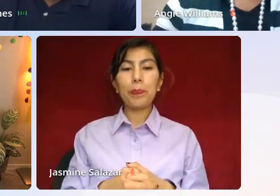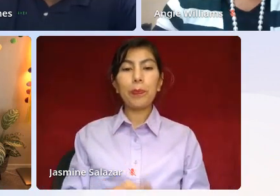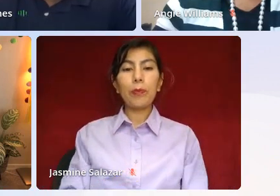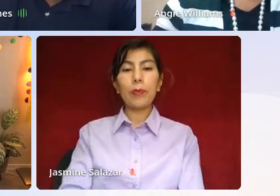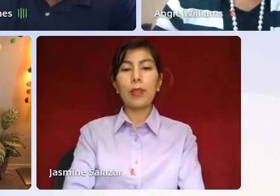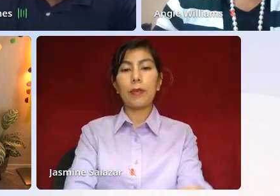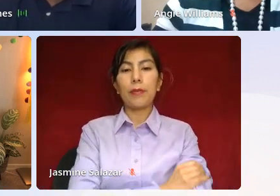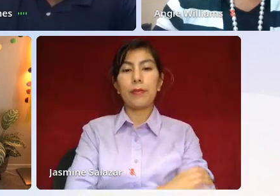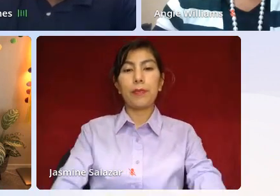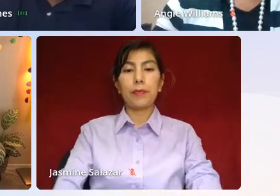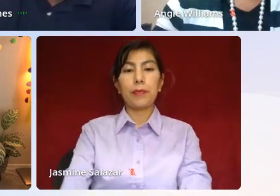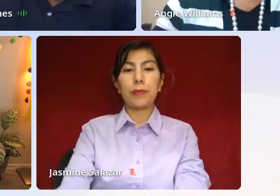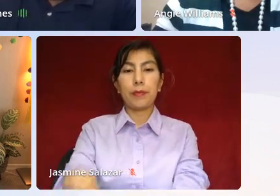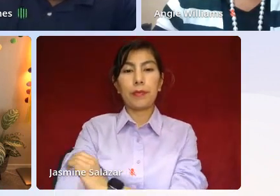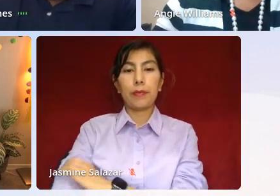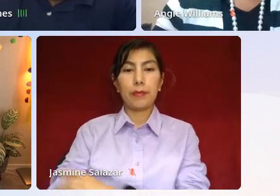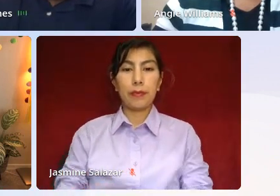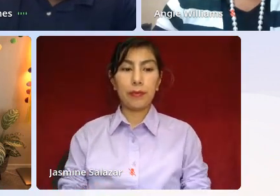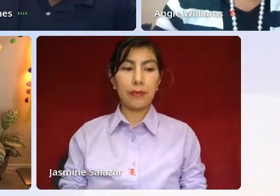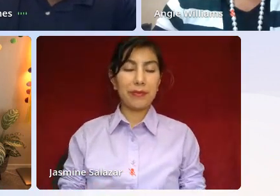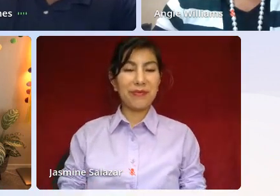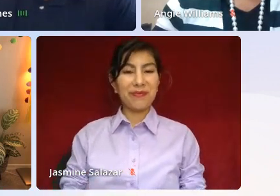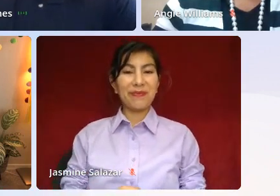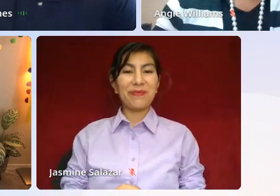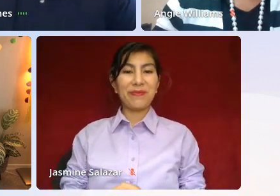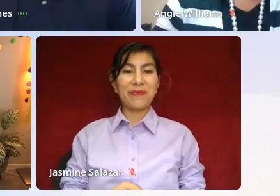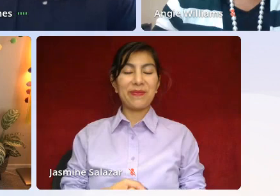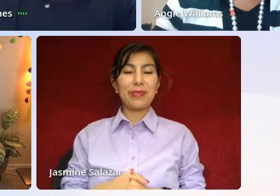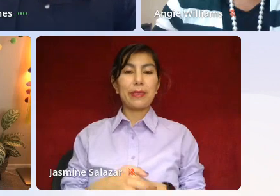I can hop in first Thanks. this time. Great.